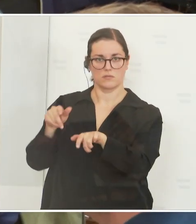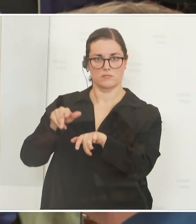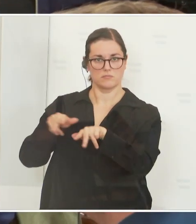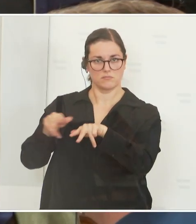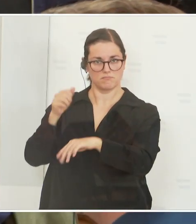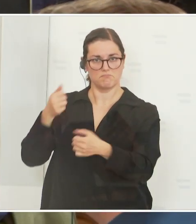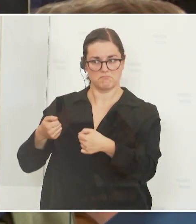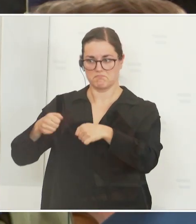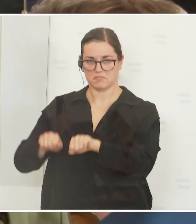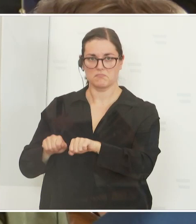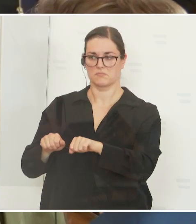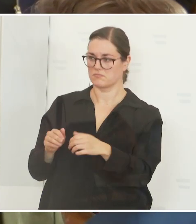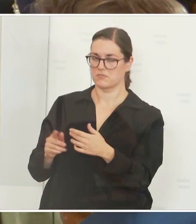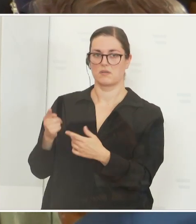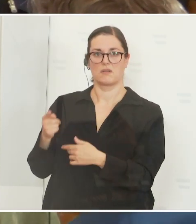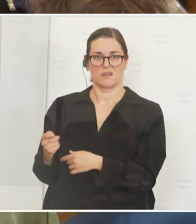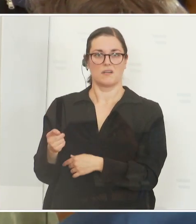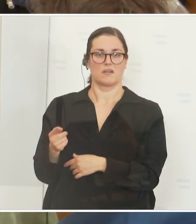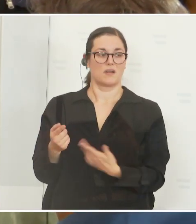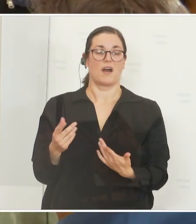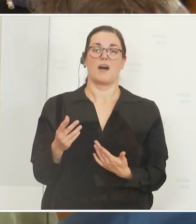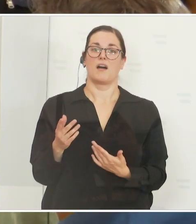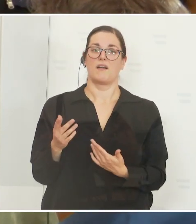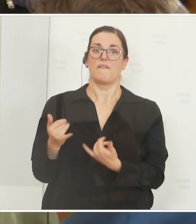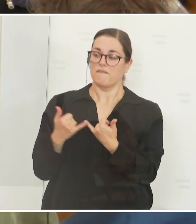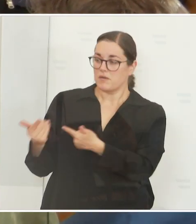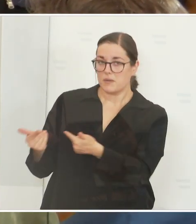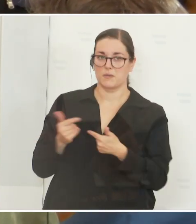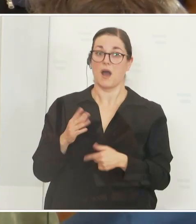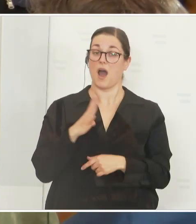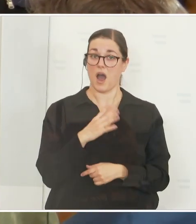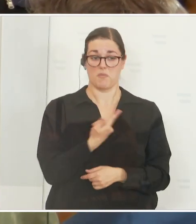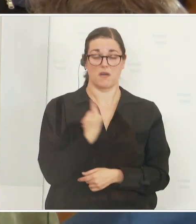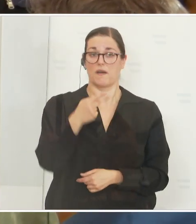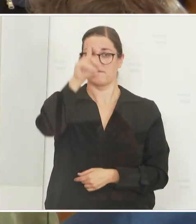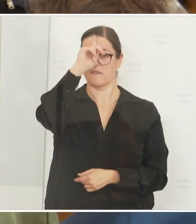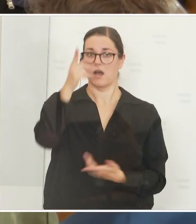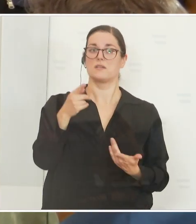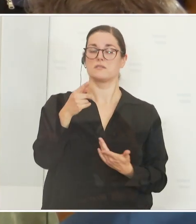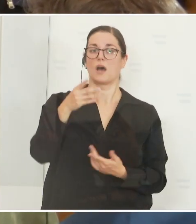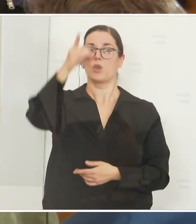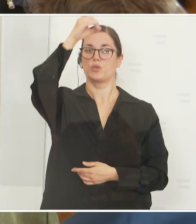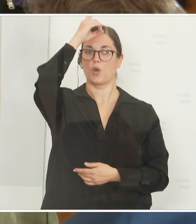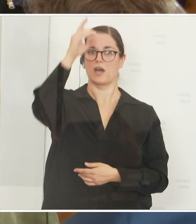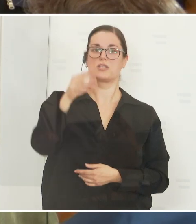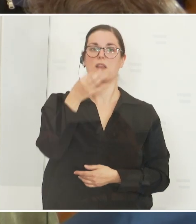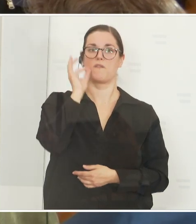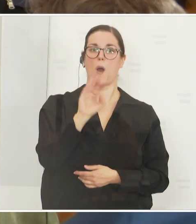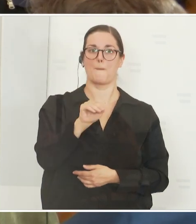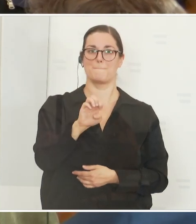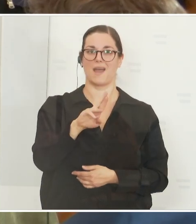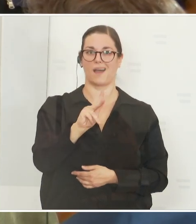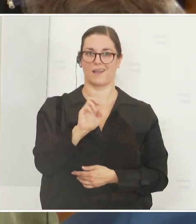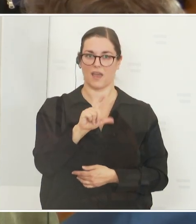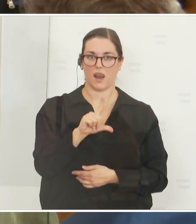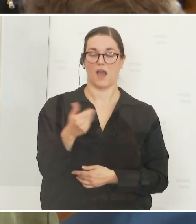leaders in Minsk, but we all know Angela Merkel talked with Lukashenko in the last day to stop this migration crisis. Do you think